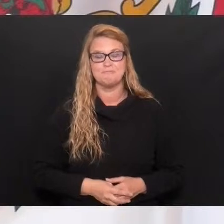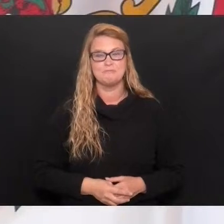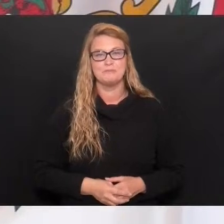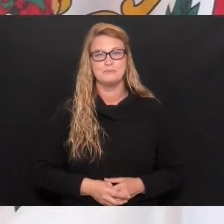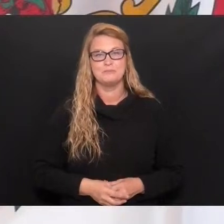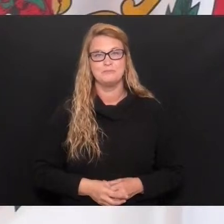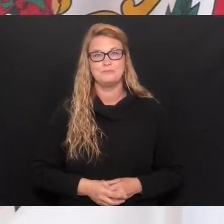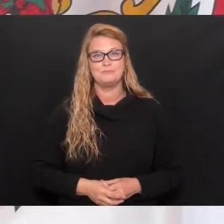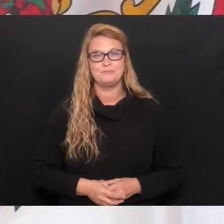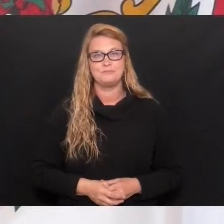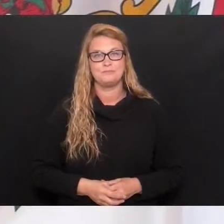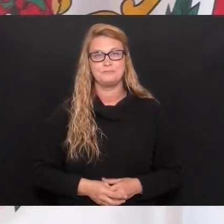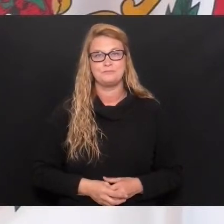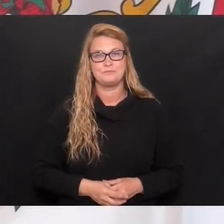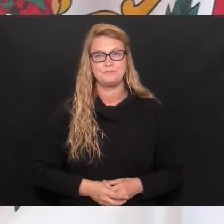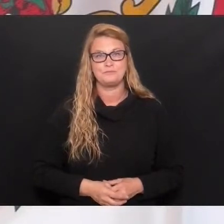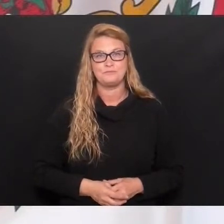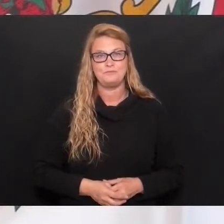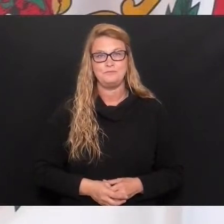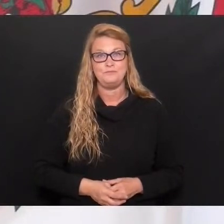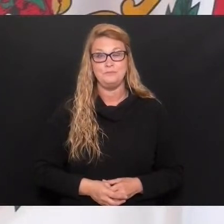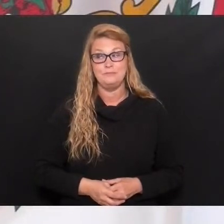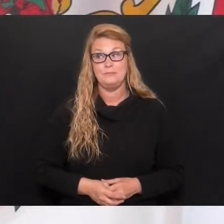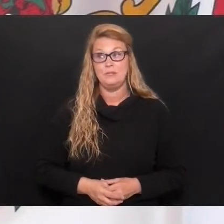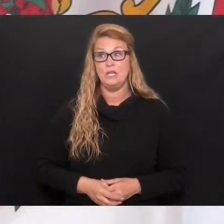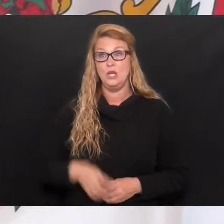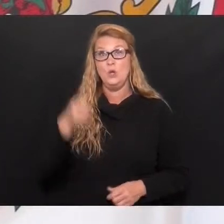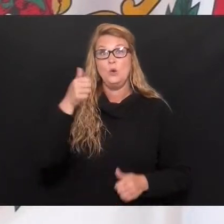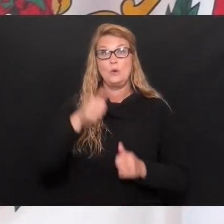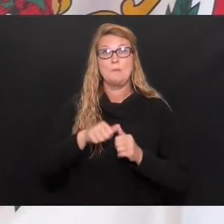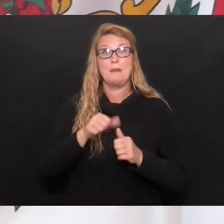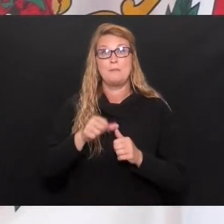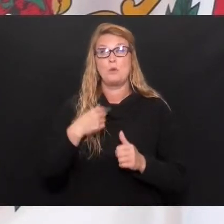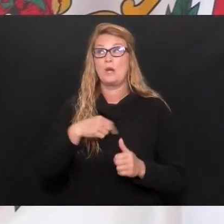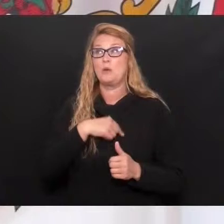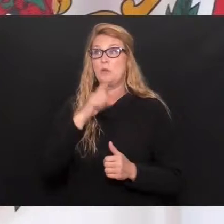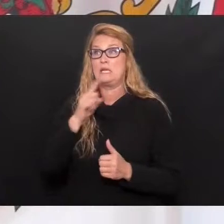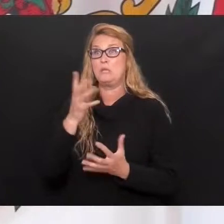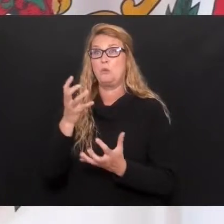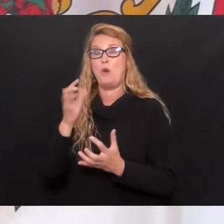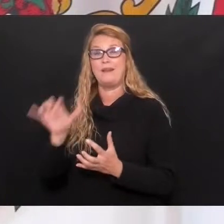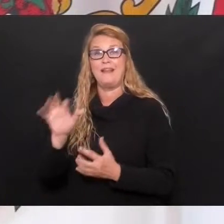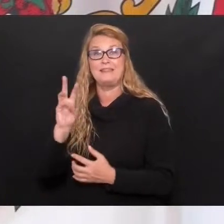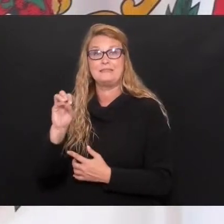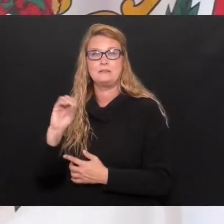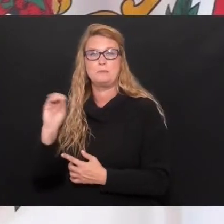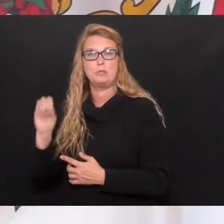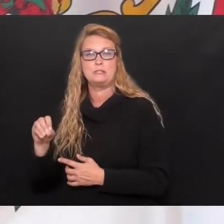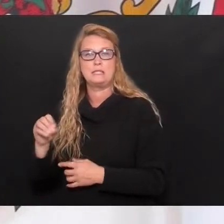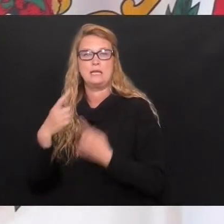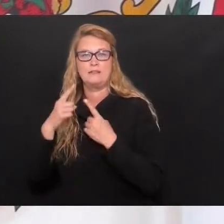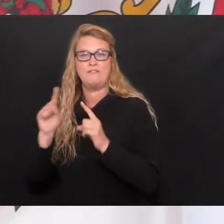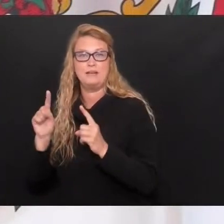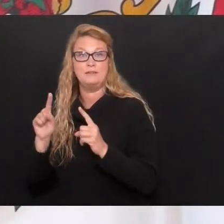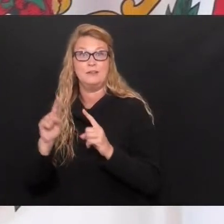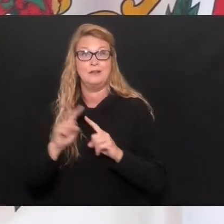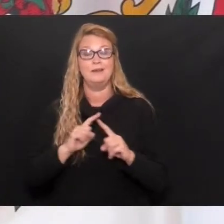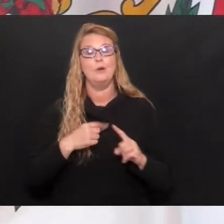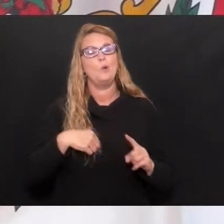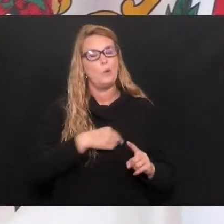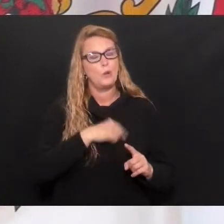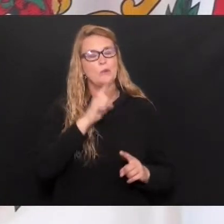if we'd have given anything in the world for the 60% vaccine, we've absolutely just got to go get our vaccine